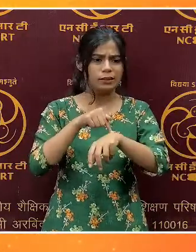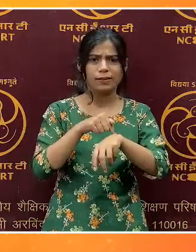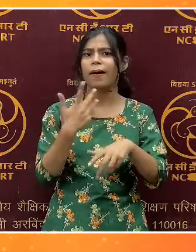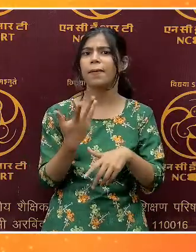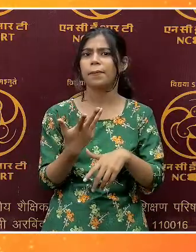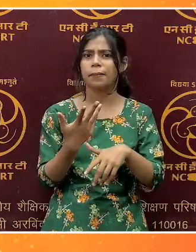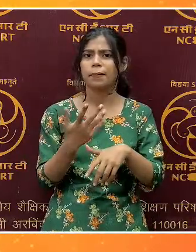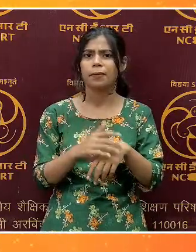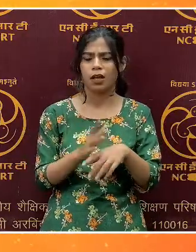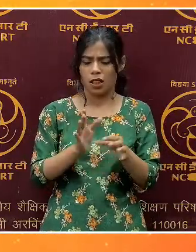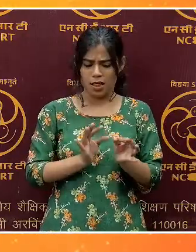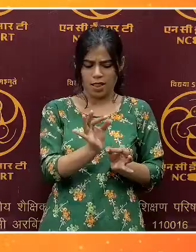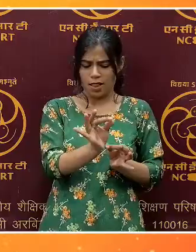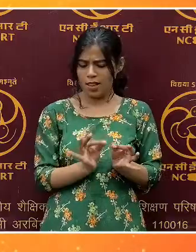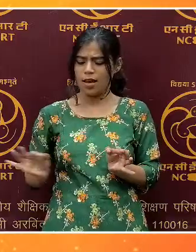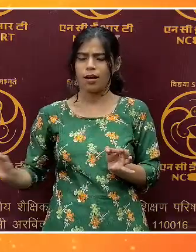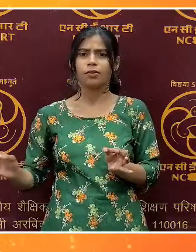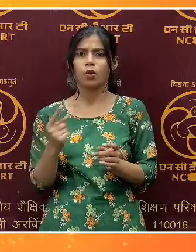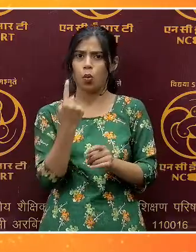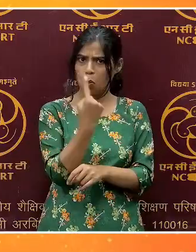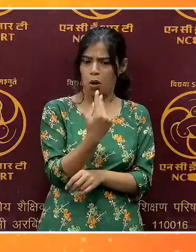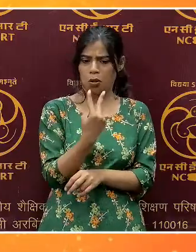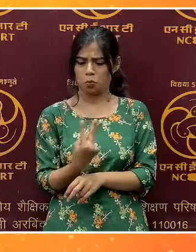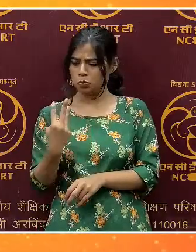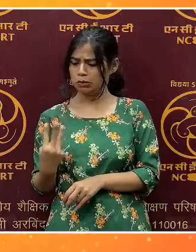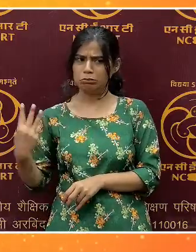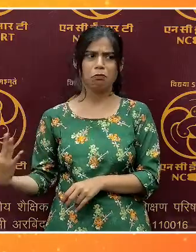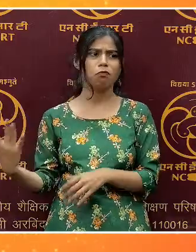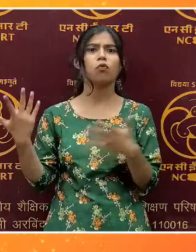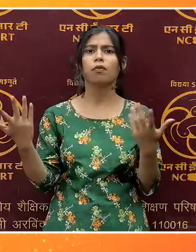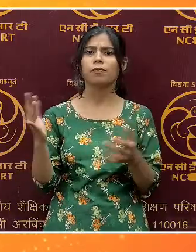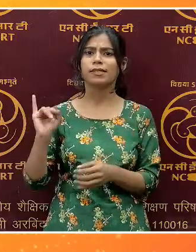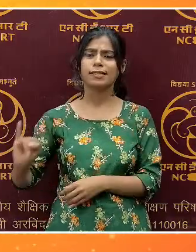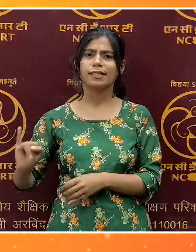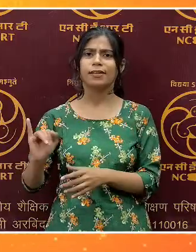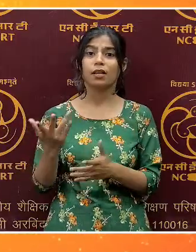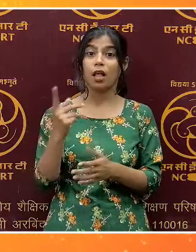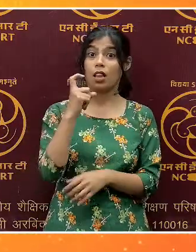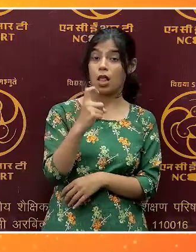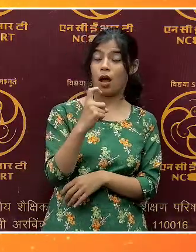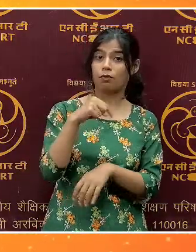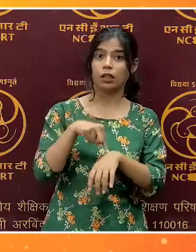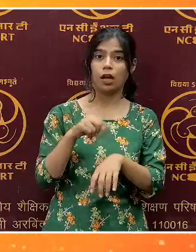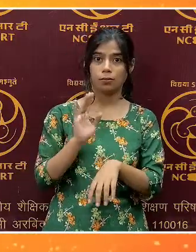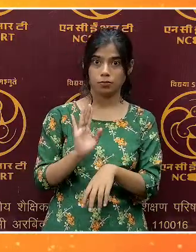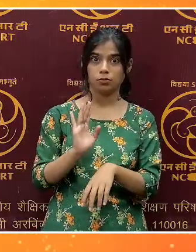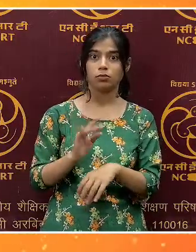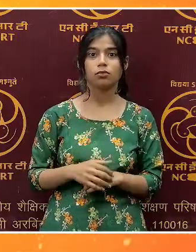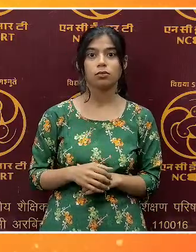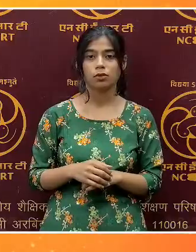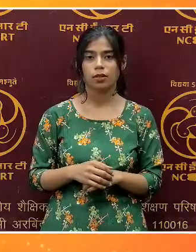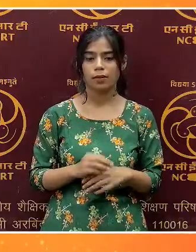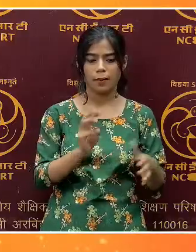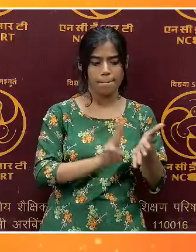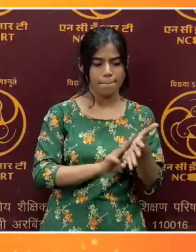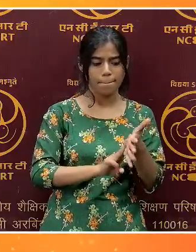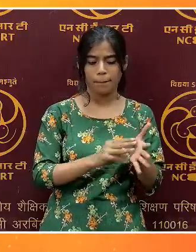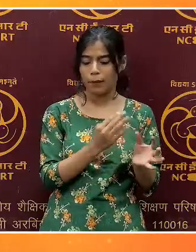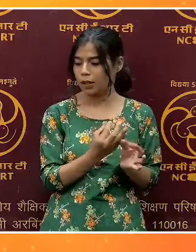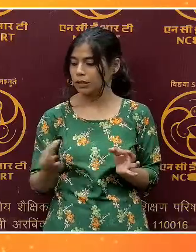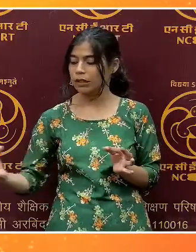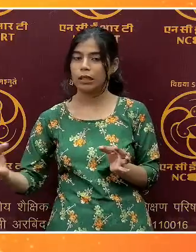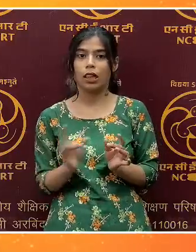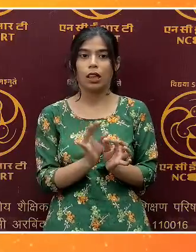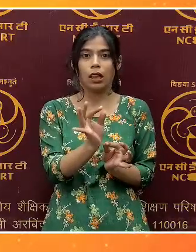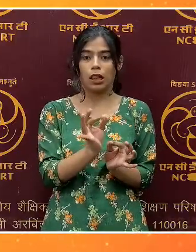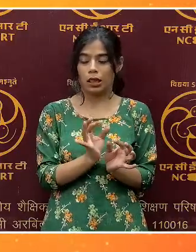in the length of the room. 1, 2, 3, 4, 5, 6, say 7 times meter is contained in the length.